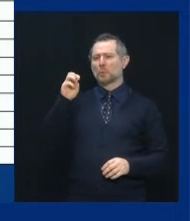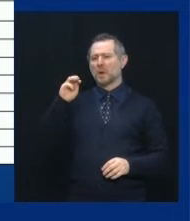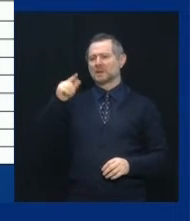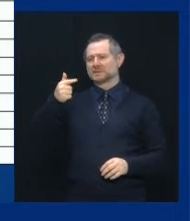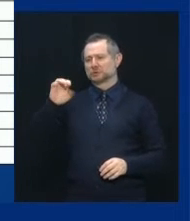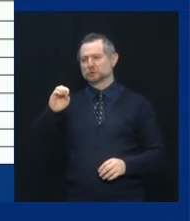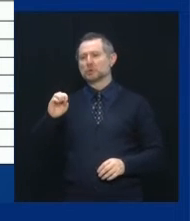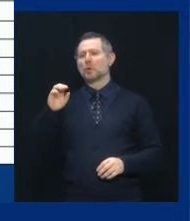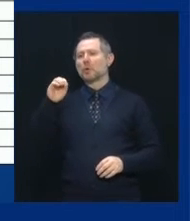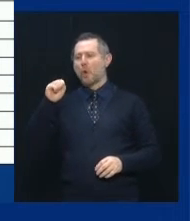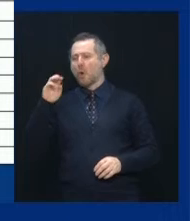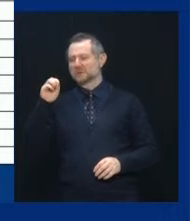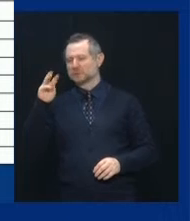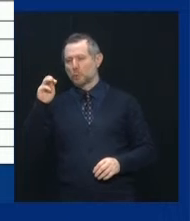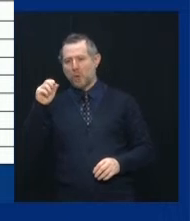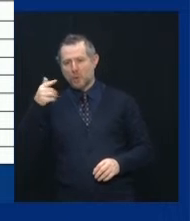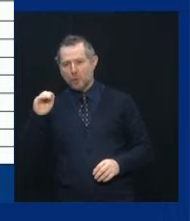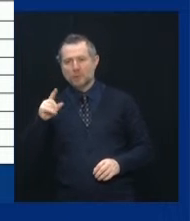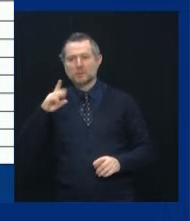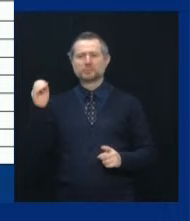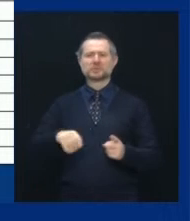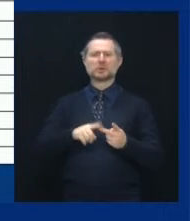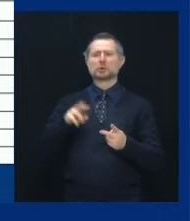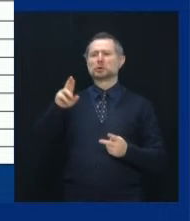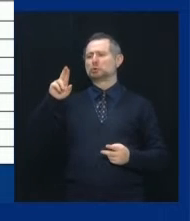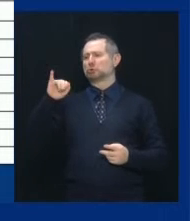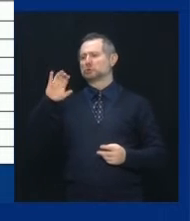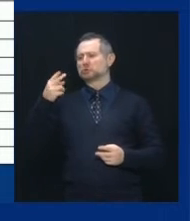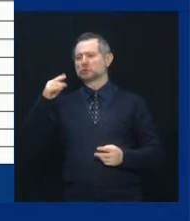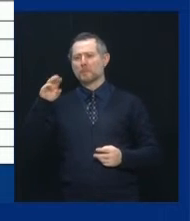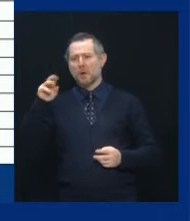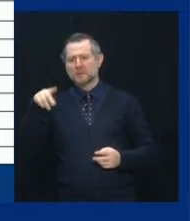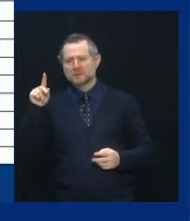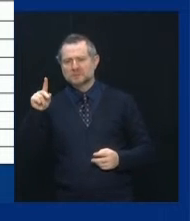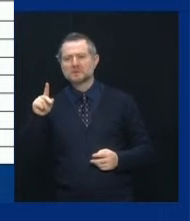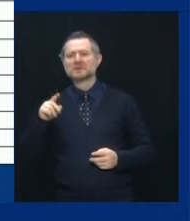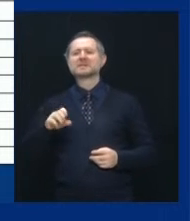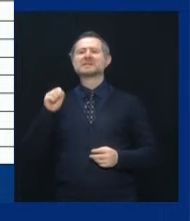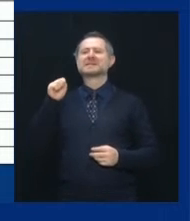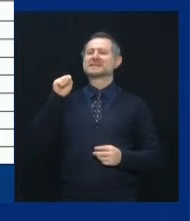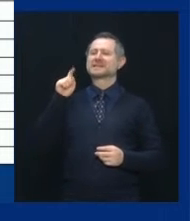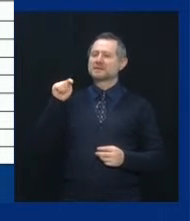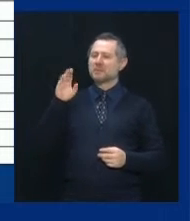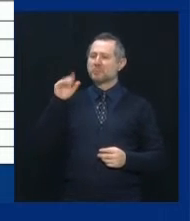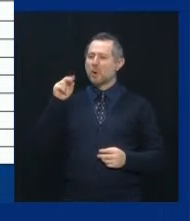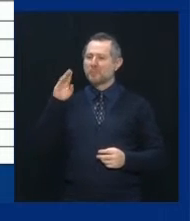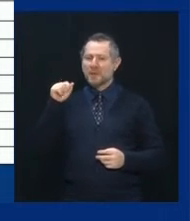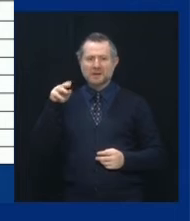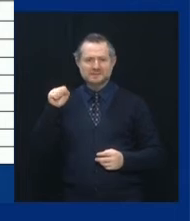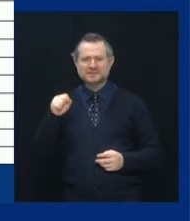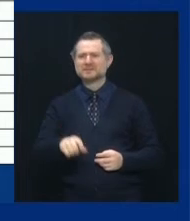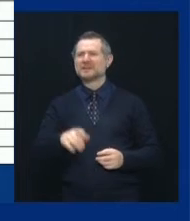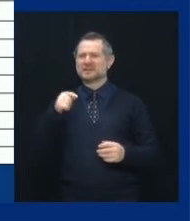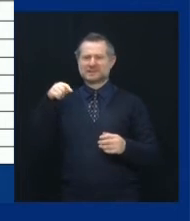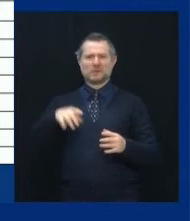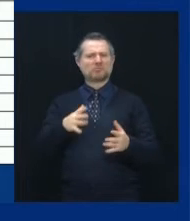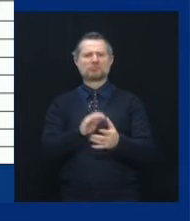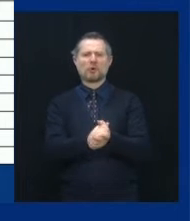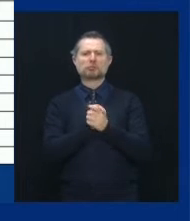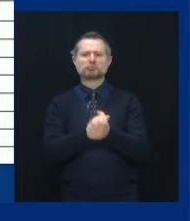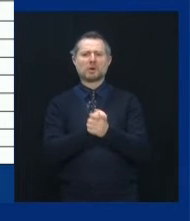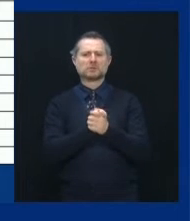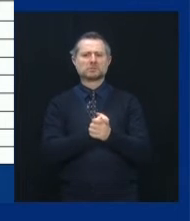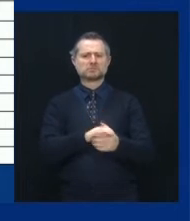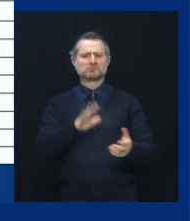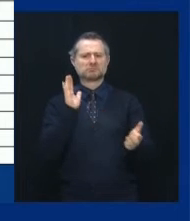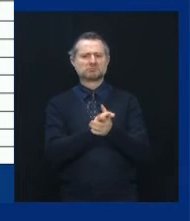Richmond, St. Barnabas, SUNY Downstate. Congratulations, Chancellor. Chancellor Malachos was at SUNY Downstate